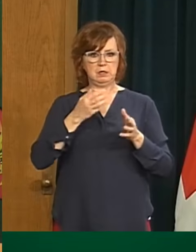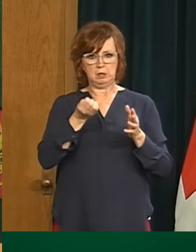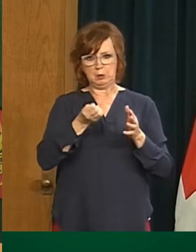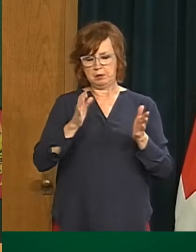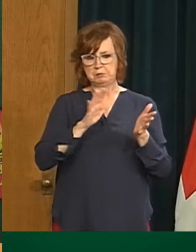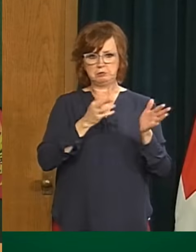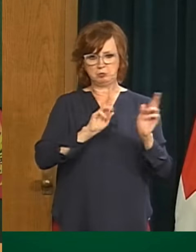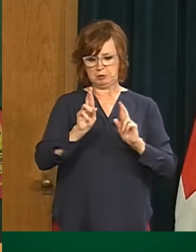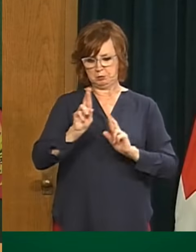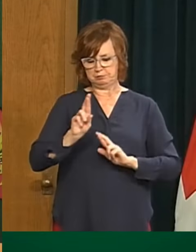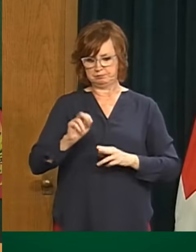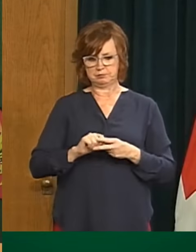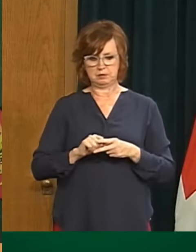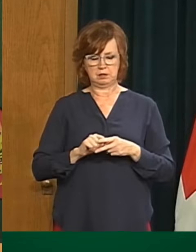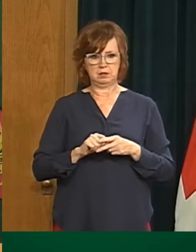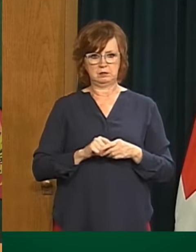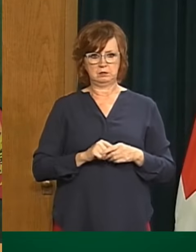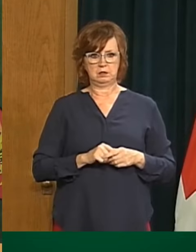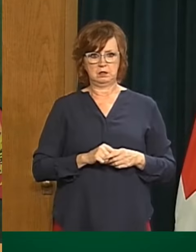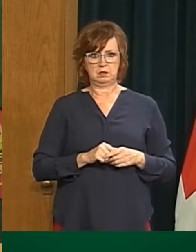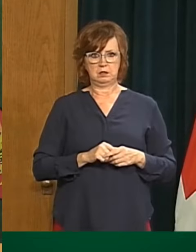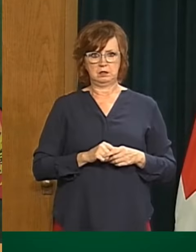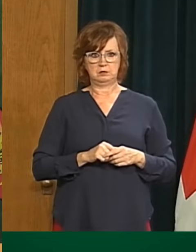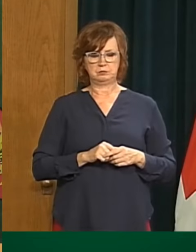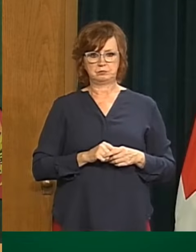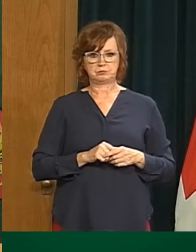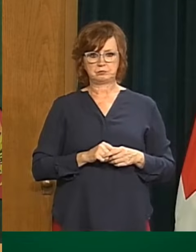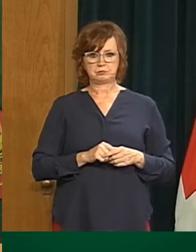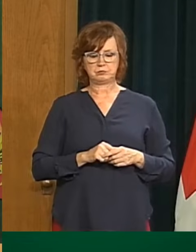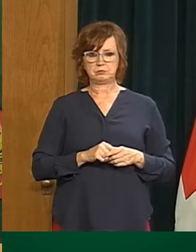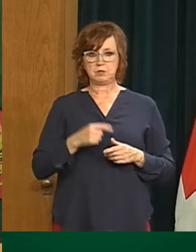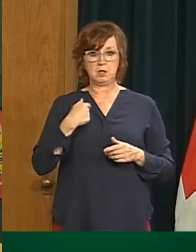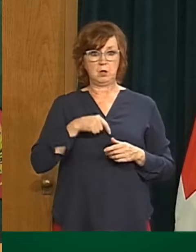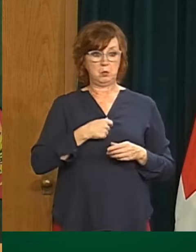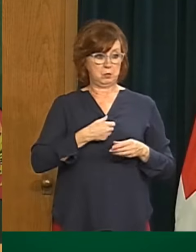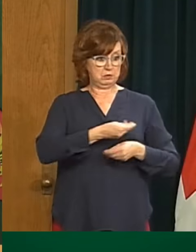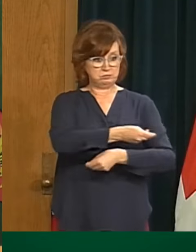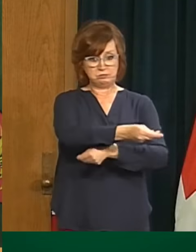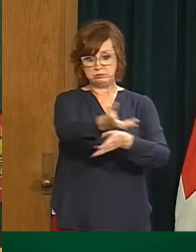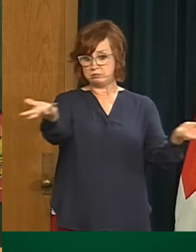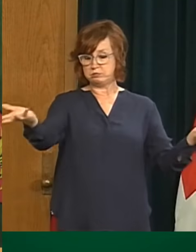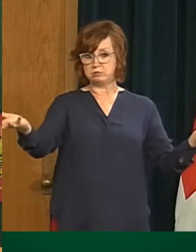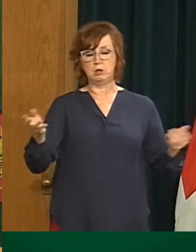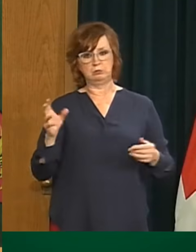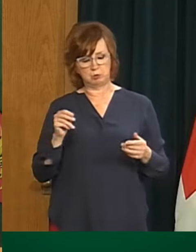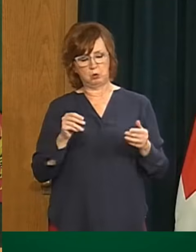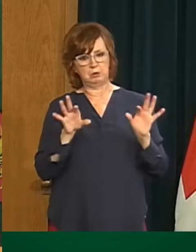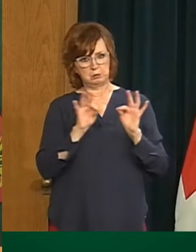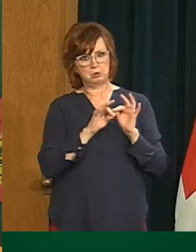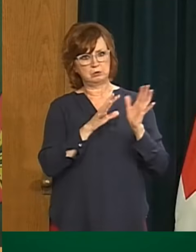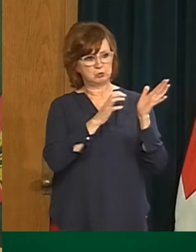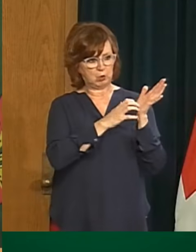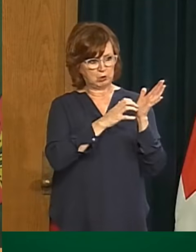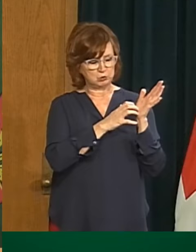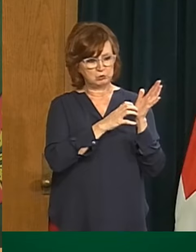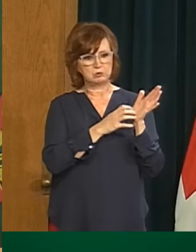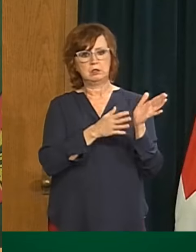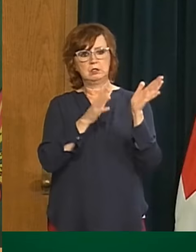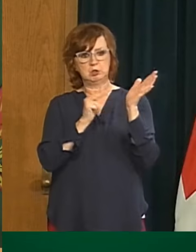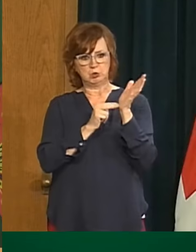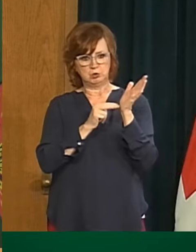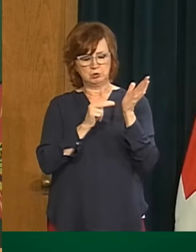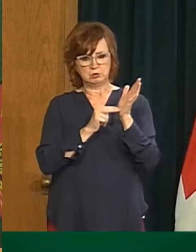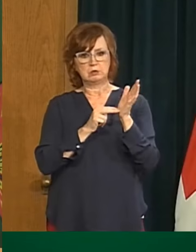not supplying it sort of across the piece to all industries or anything. We need to focus on doctors and nurses and frontline employees.